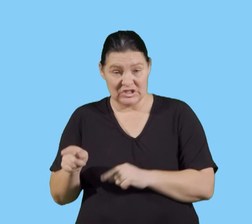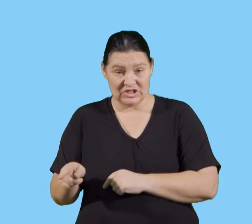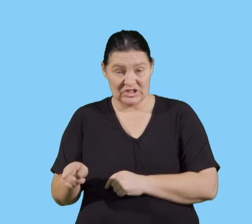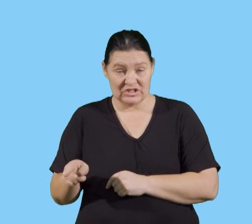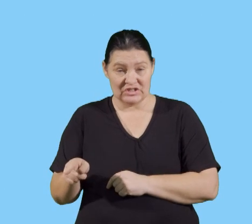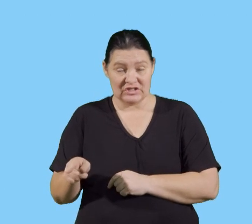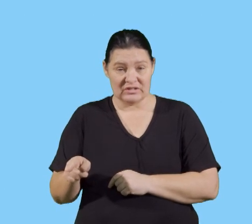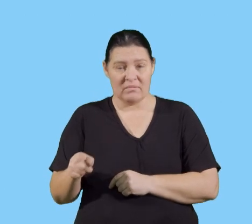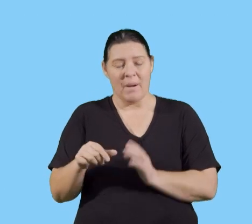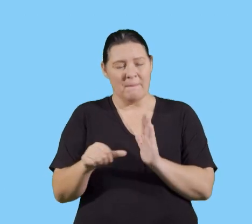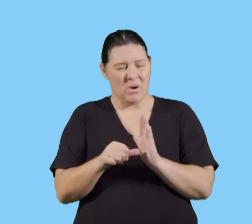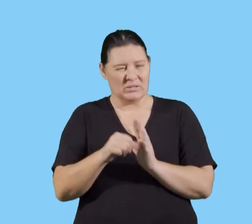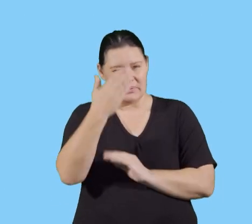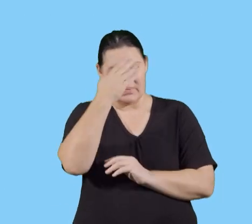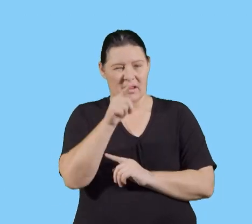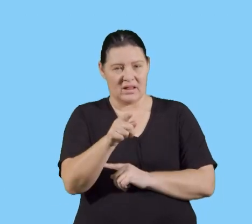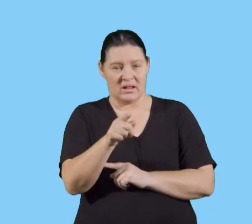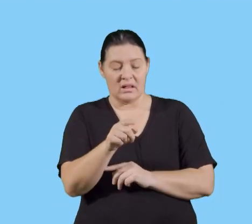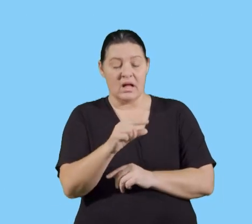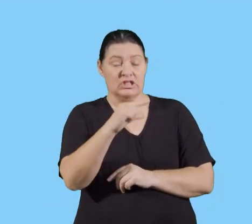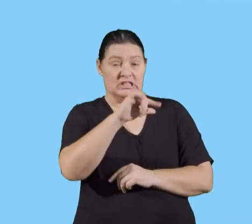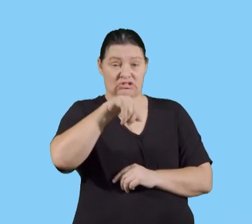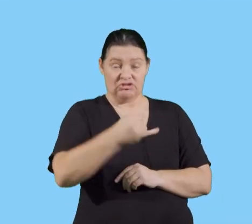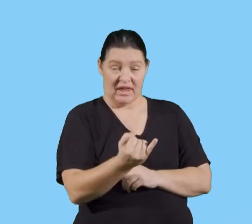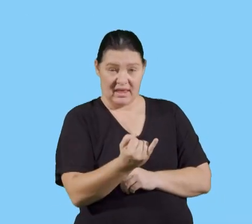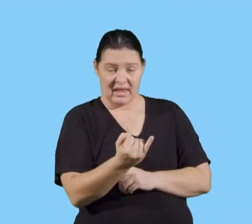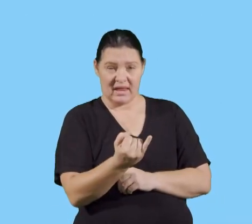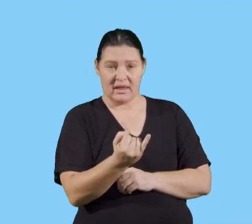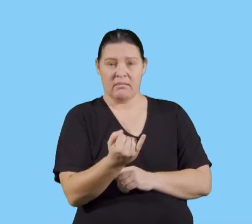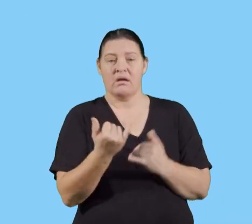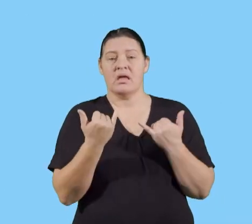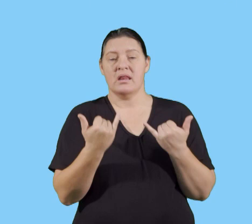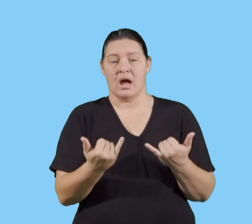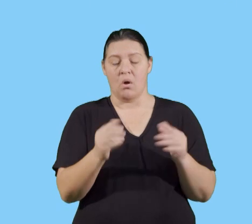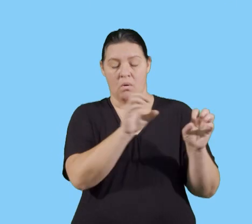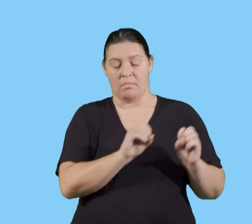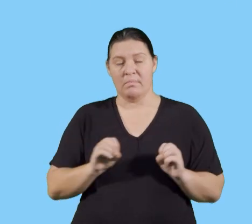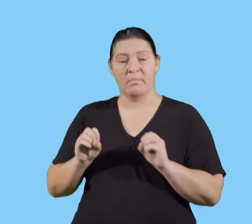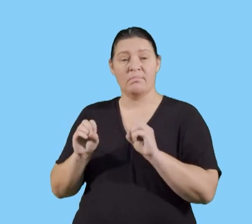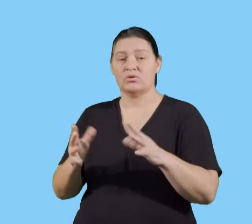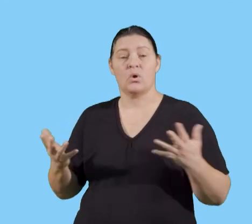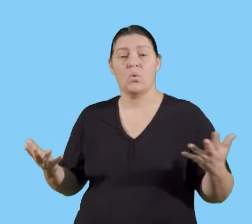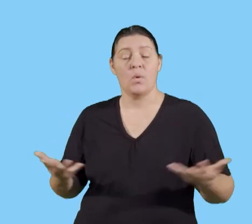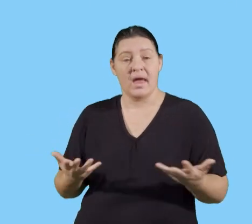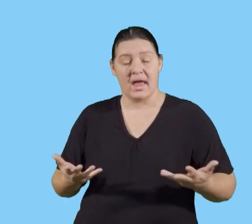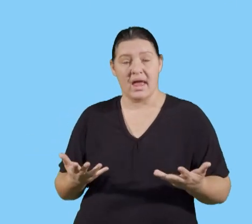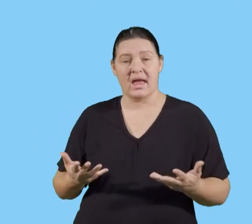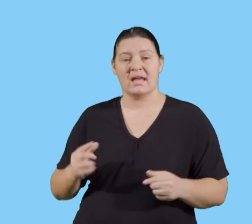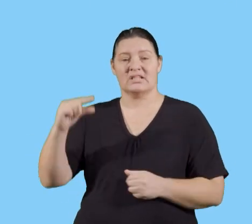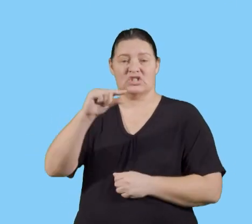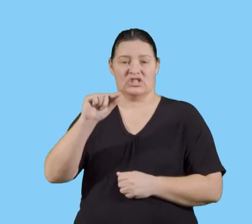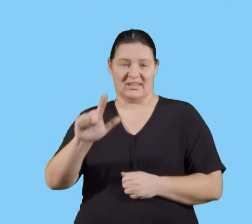very important now to know from the general journal, we will need now to post to the general